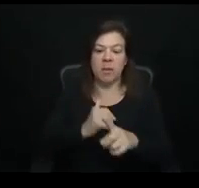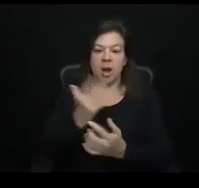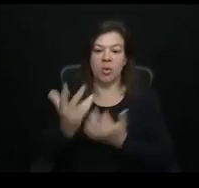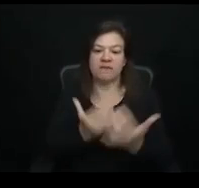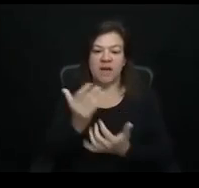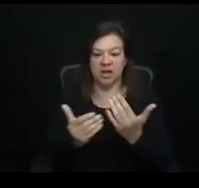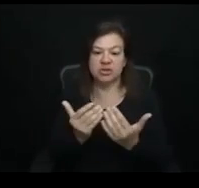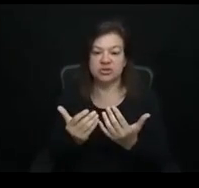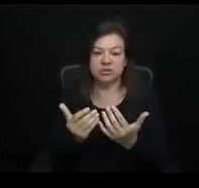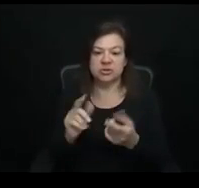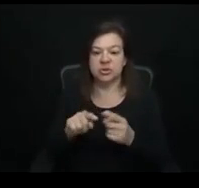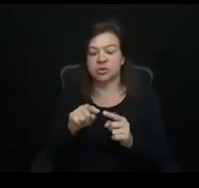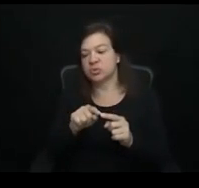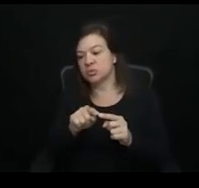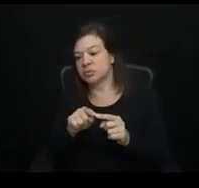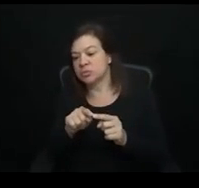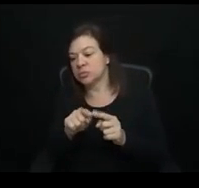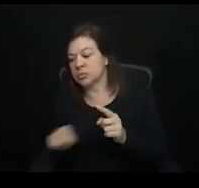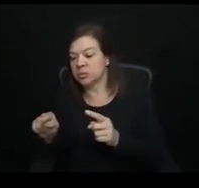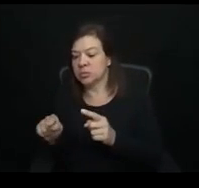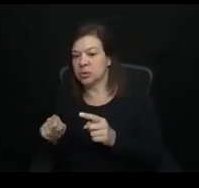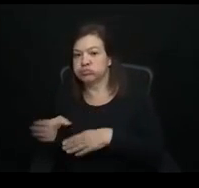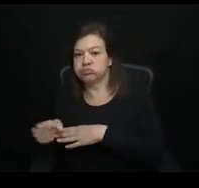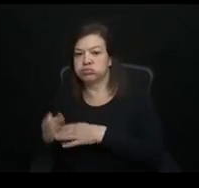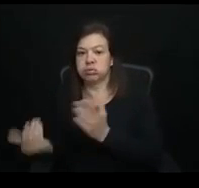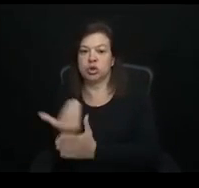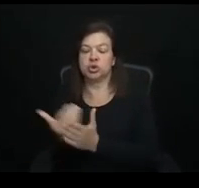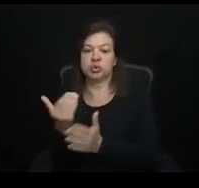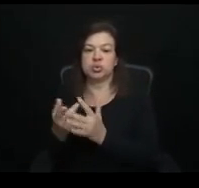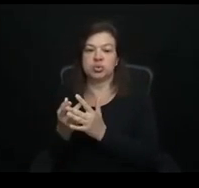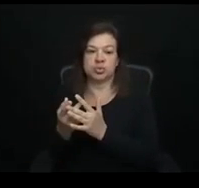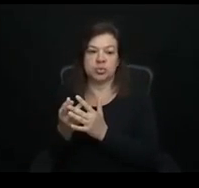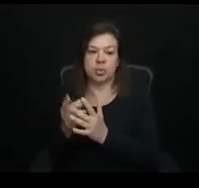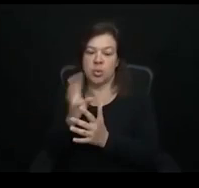any new start. So that's all I have for tonight. Thank you.